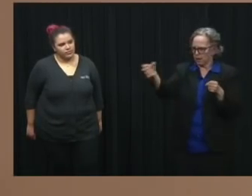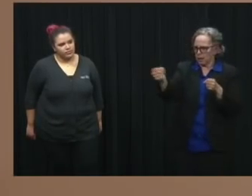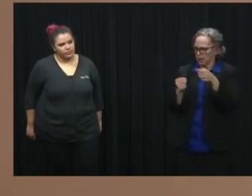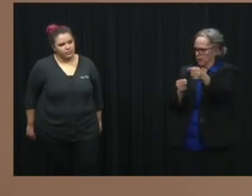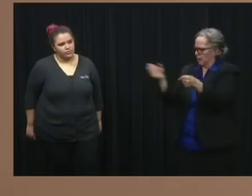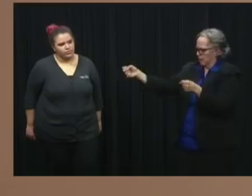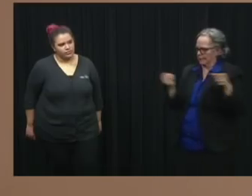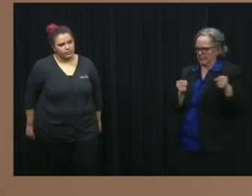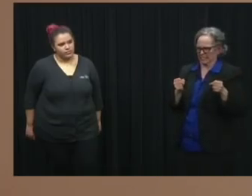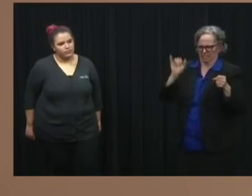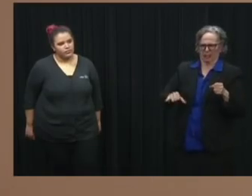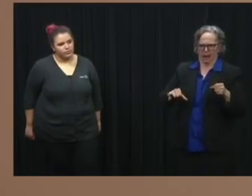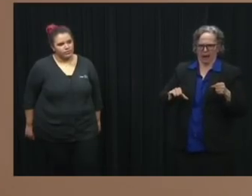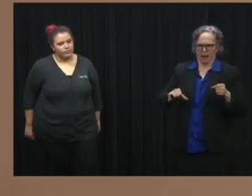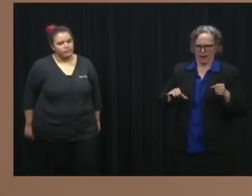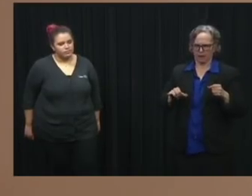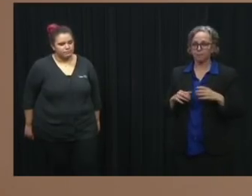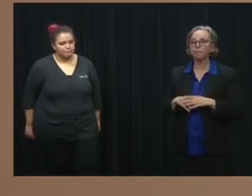is an unprecedented